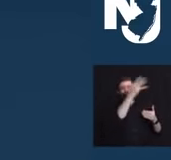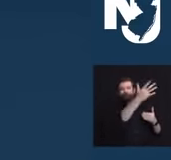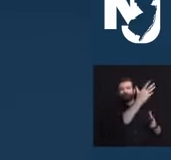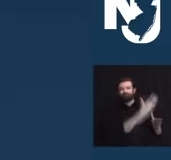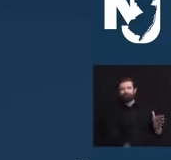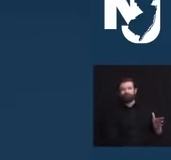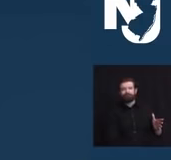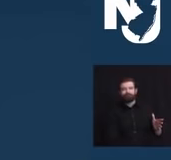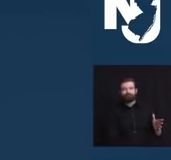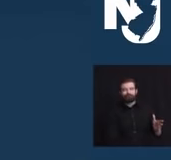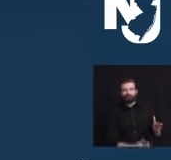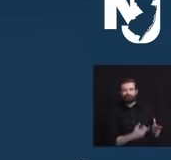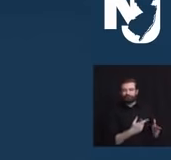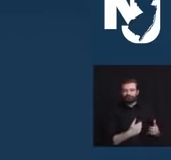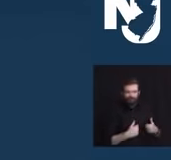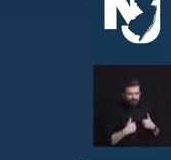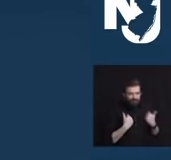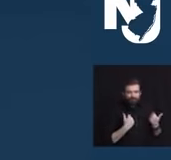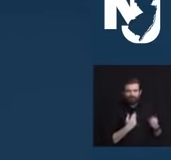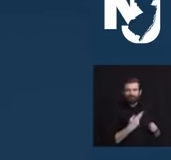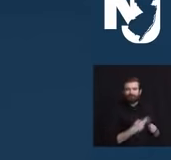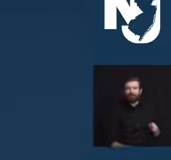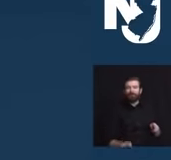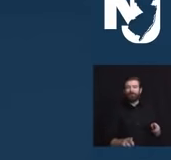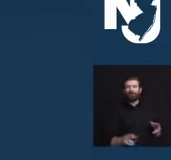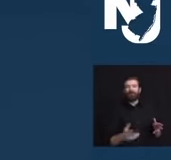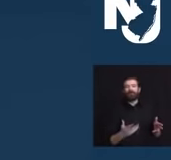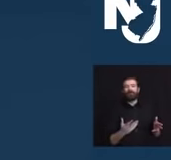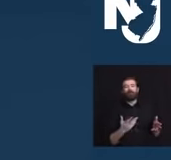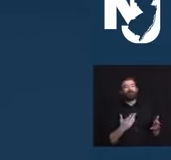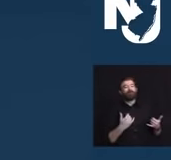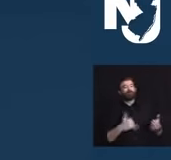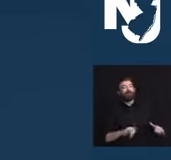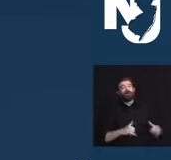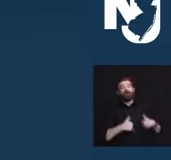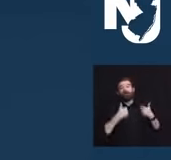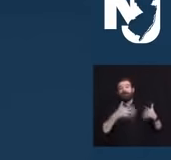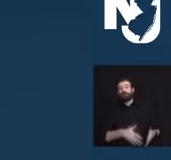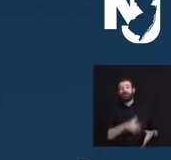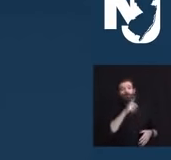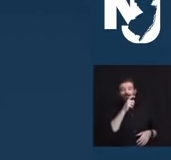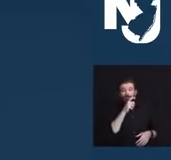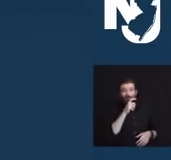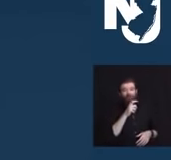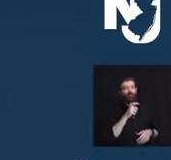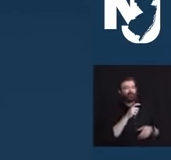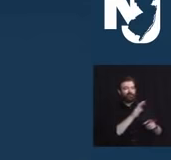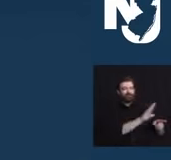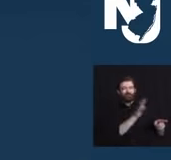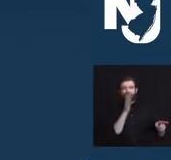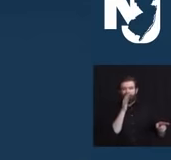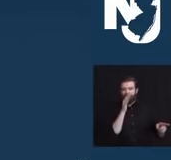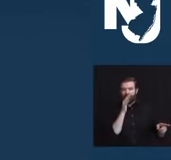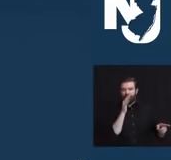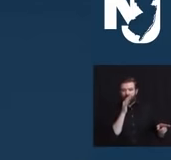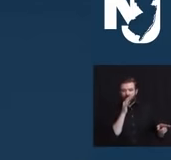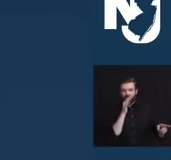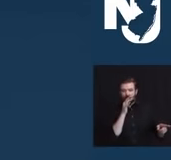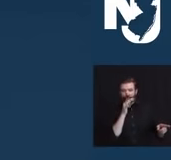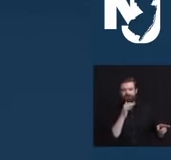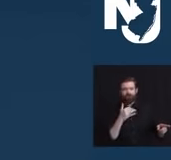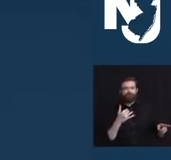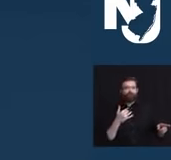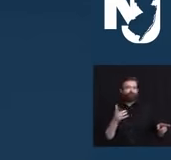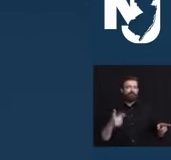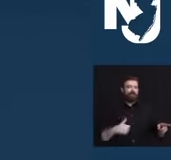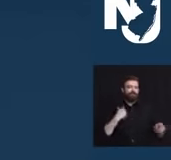leaves behind his mom, Diane, who I had the great honor of speaking on Wednesday. She's in Delaware, and that conversation was among the more